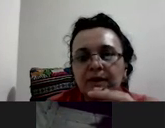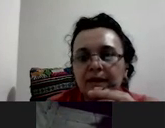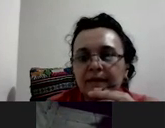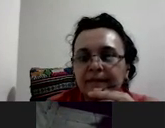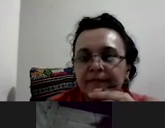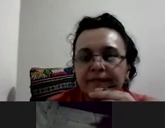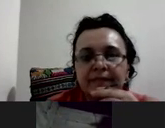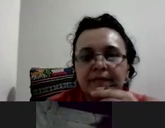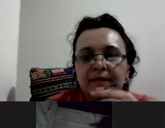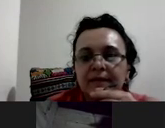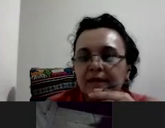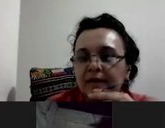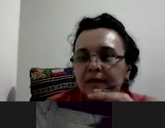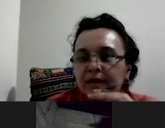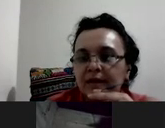Three.